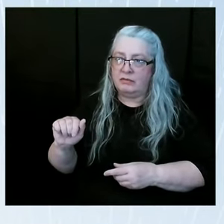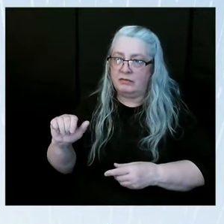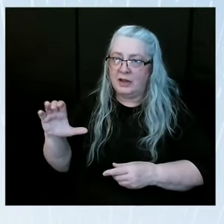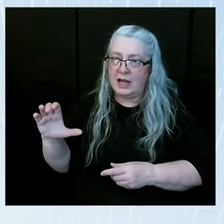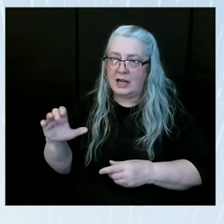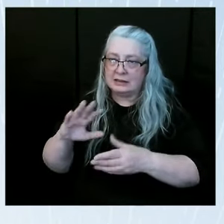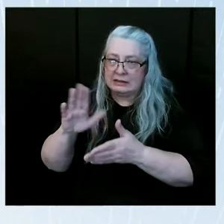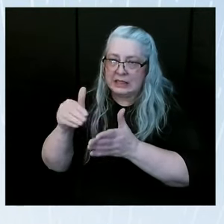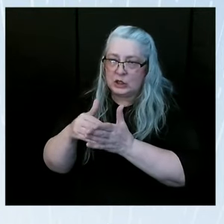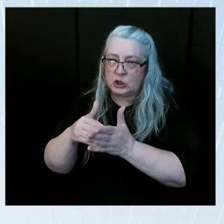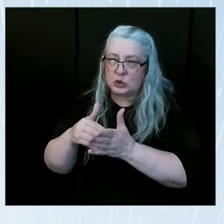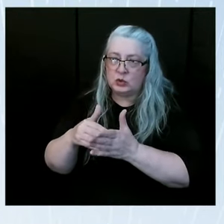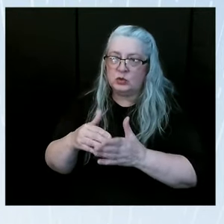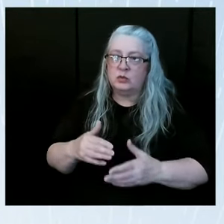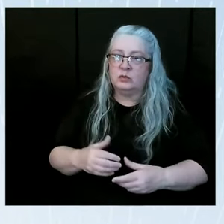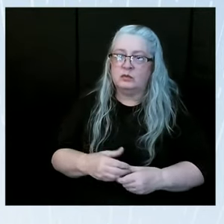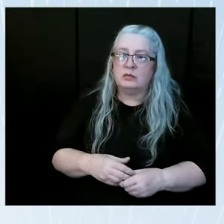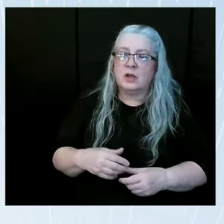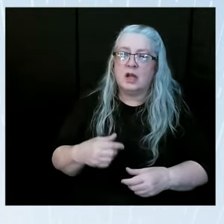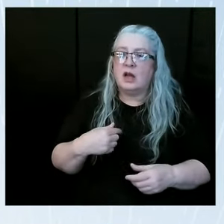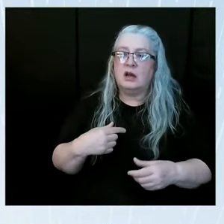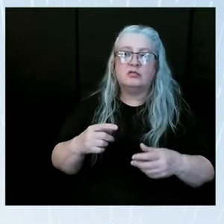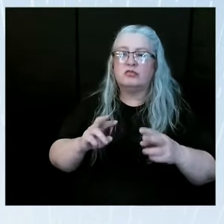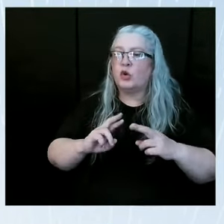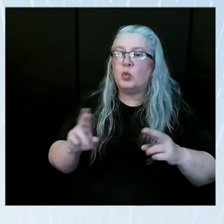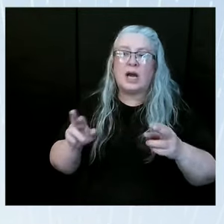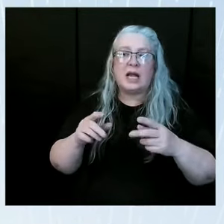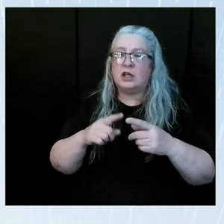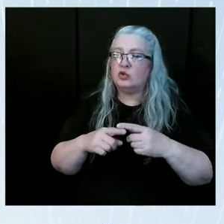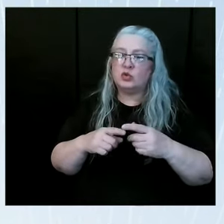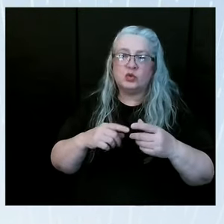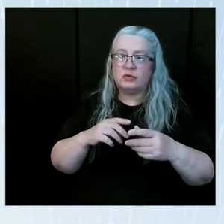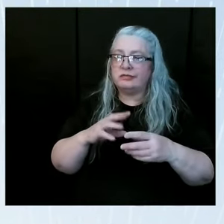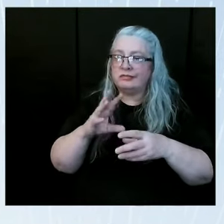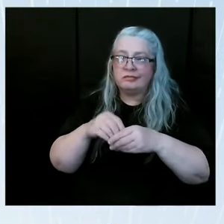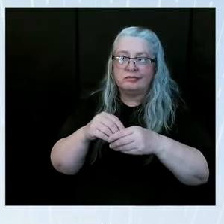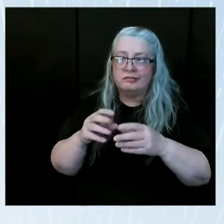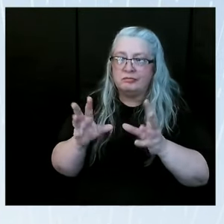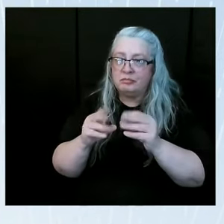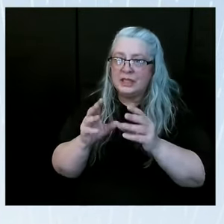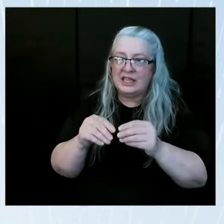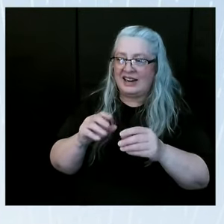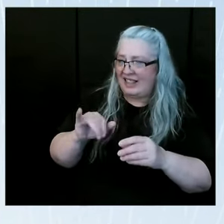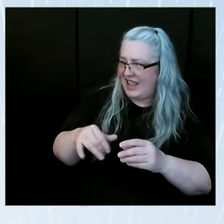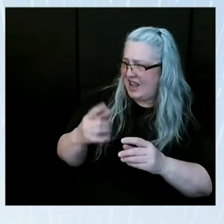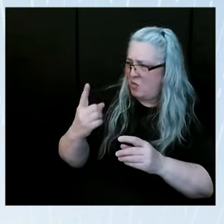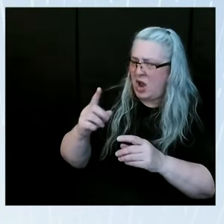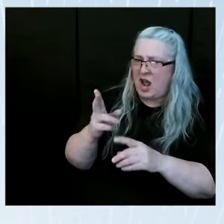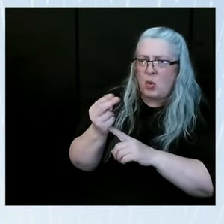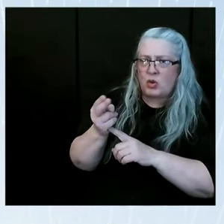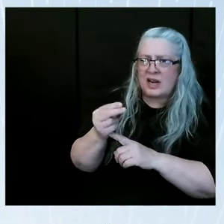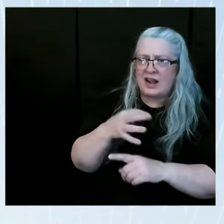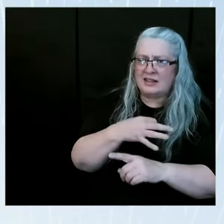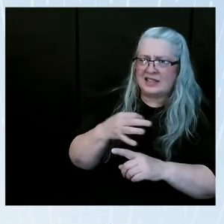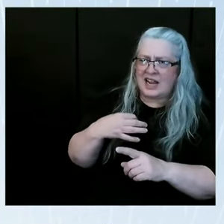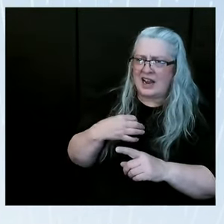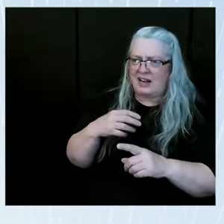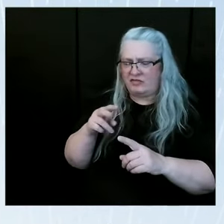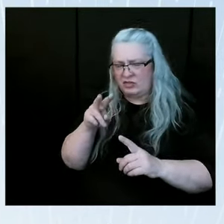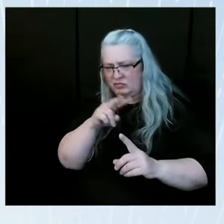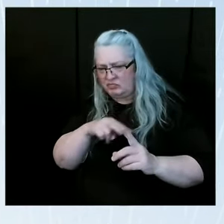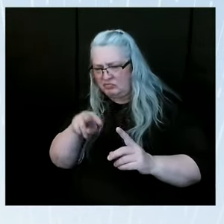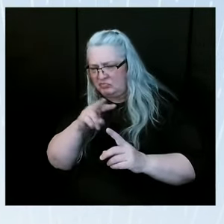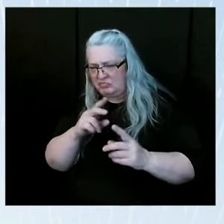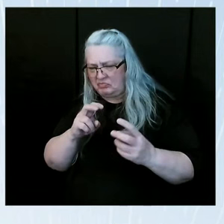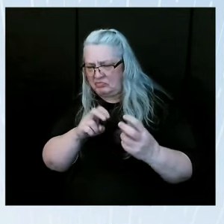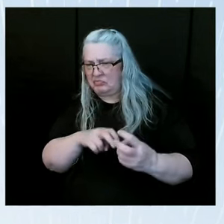this chain observed a young woman looking a bit lost in the lobby. And by virtue of the training that